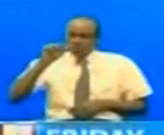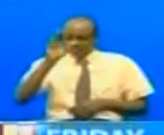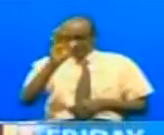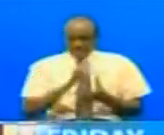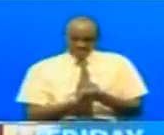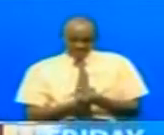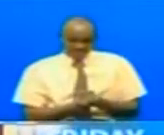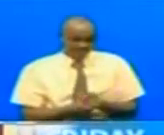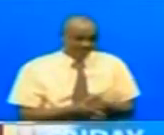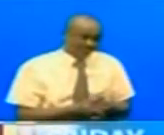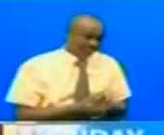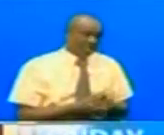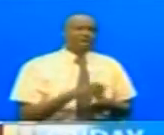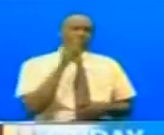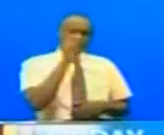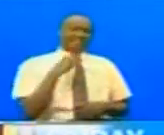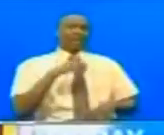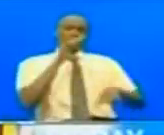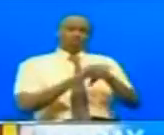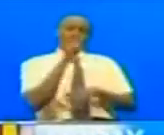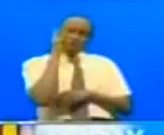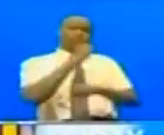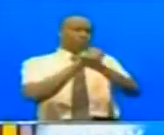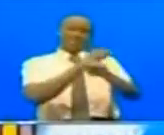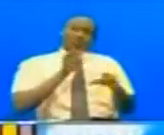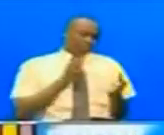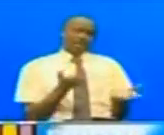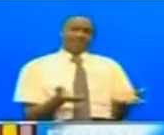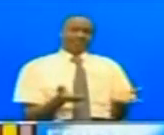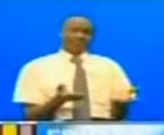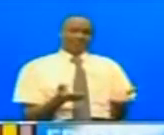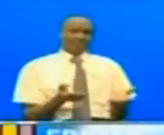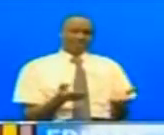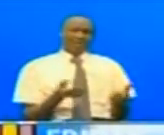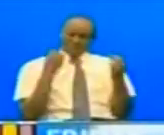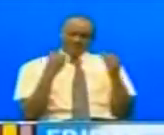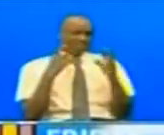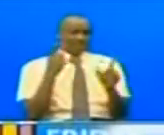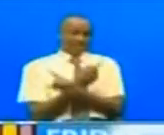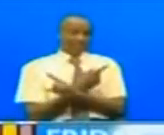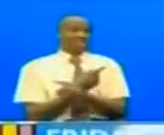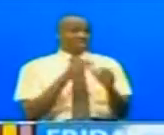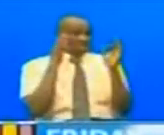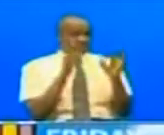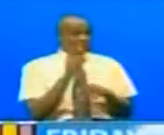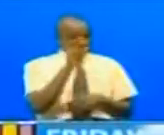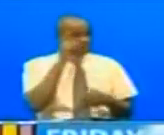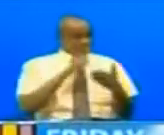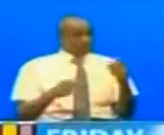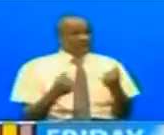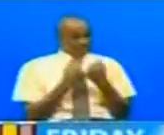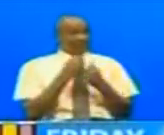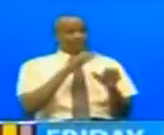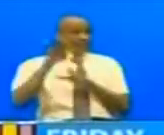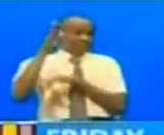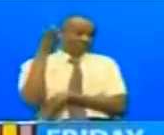you come up with good laws which protects women also. And many more. You see, if you see what is happening in